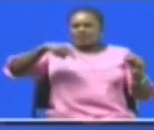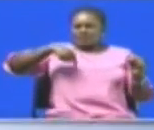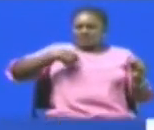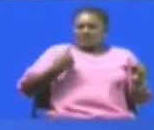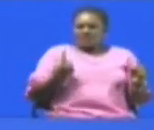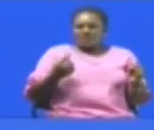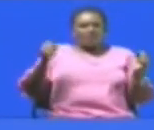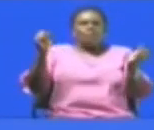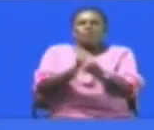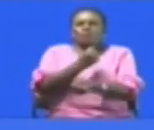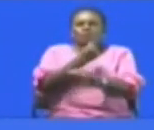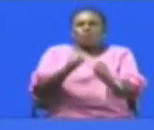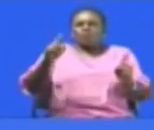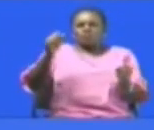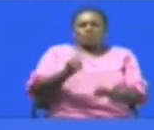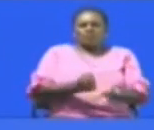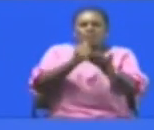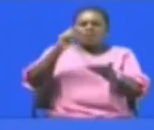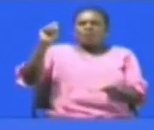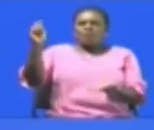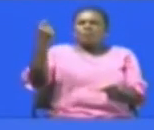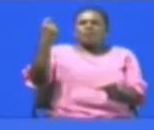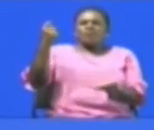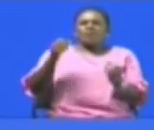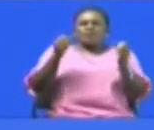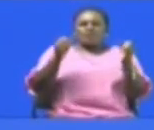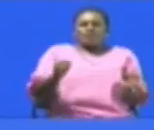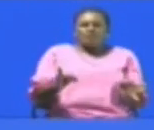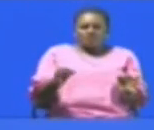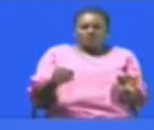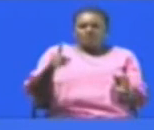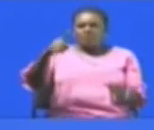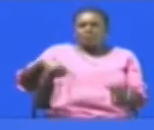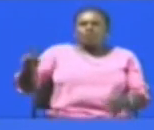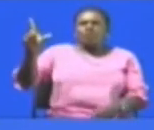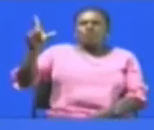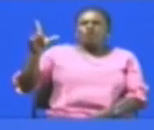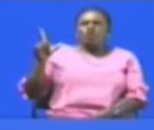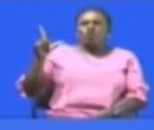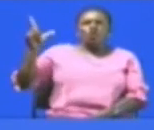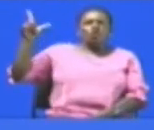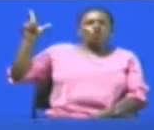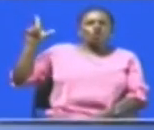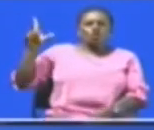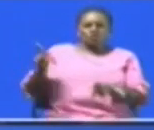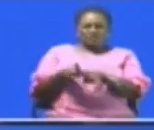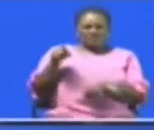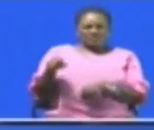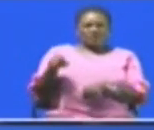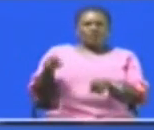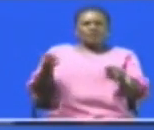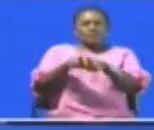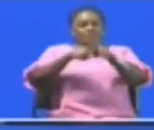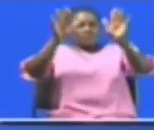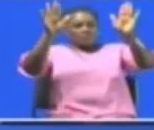kama hilo haliwezi kusaidia hii Kenya. Kama tunapitisha sheria, ni sheria kama hiyo ni